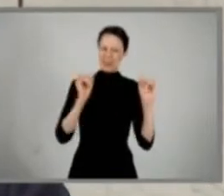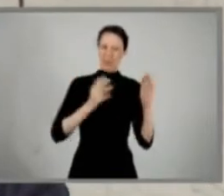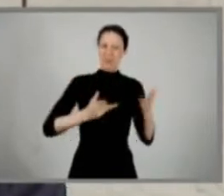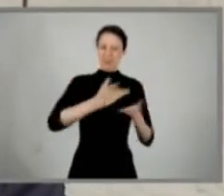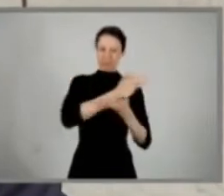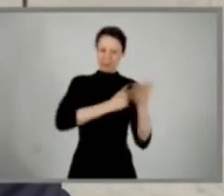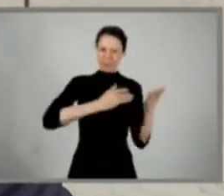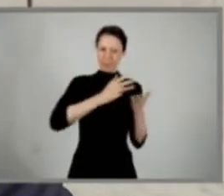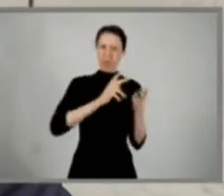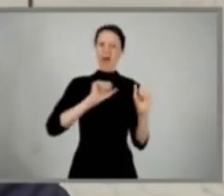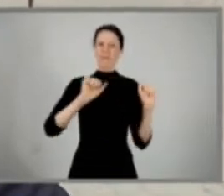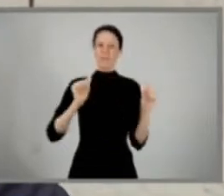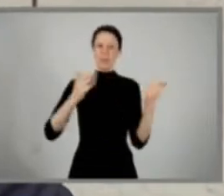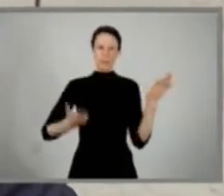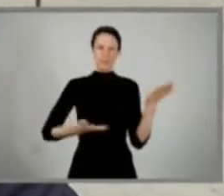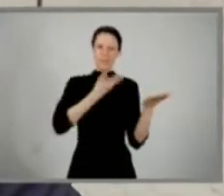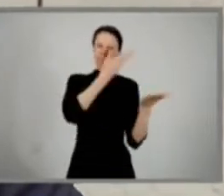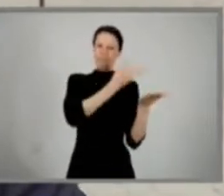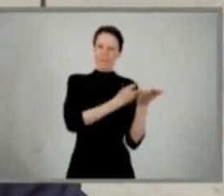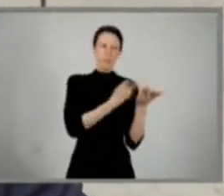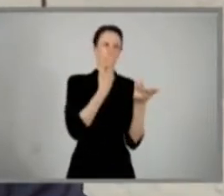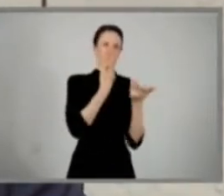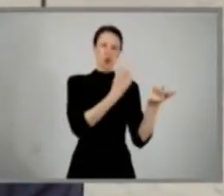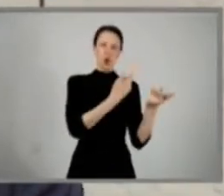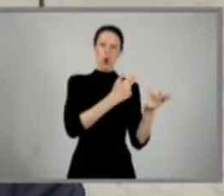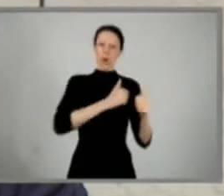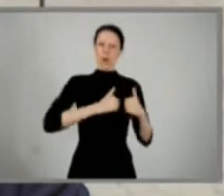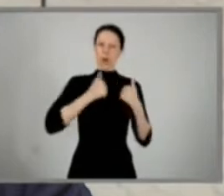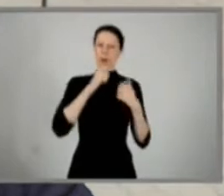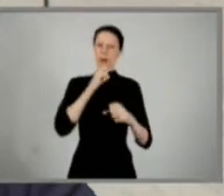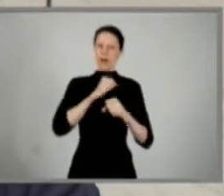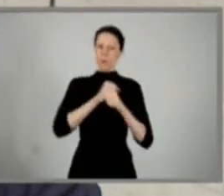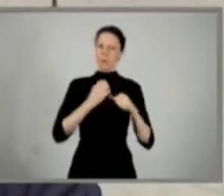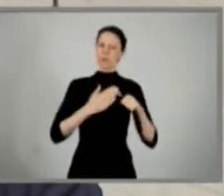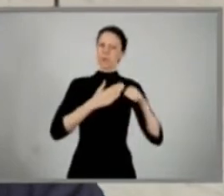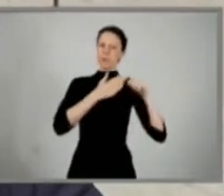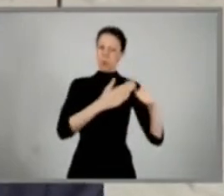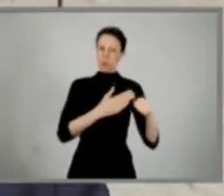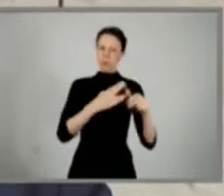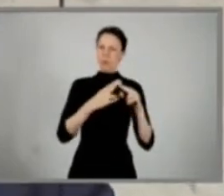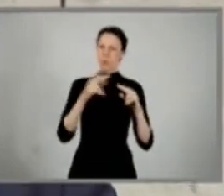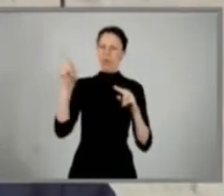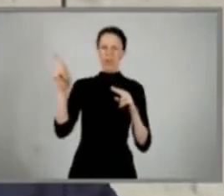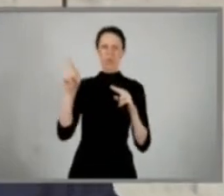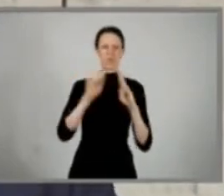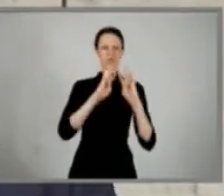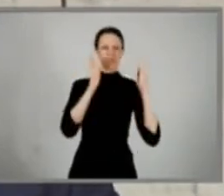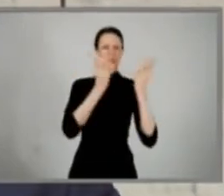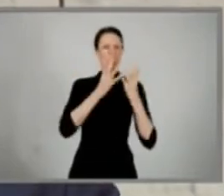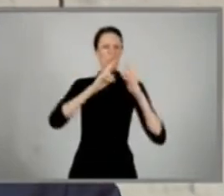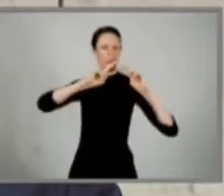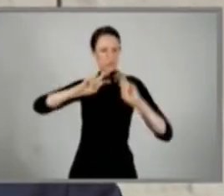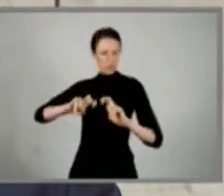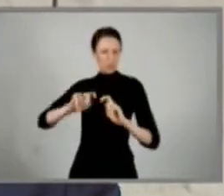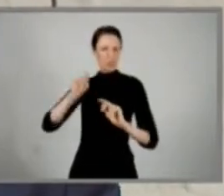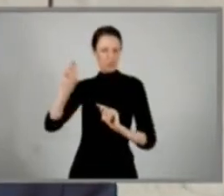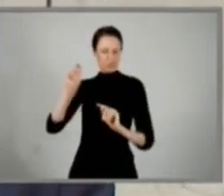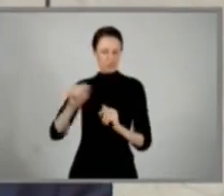Royal Commission. The Minister, Littleproud, he'll be standing up on that separately this afternoon. Our response will be released on that